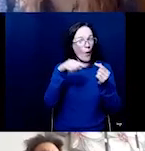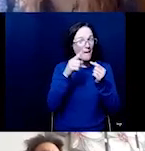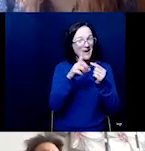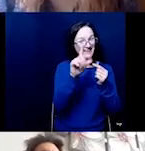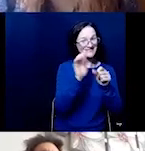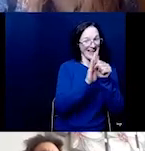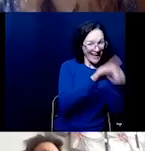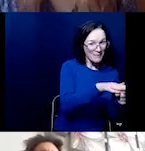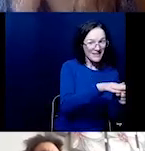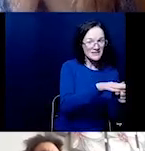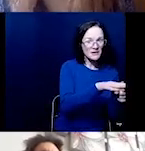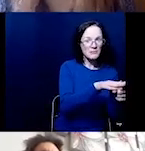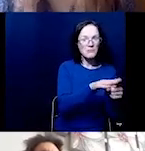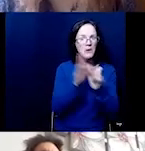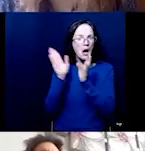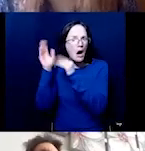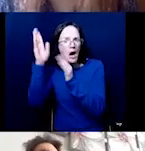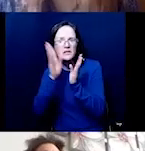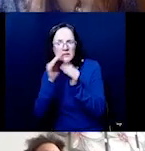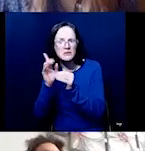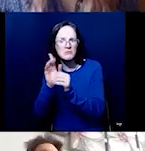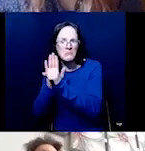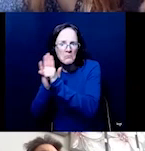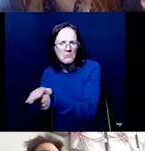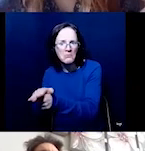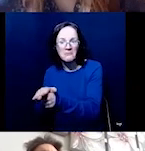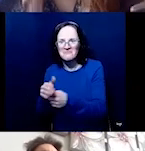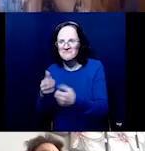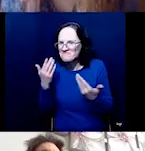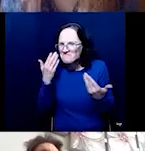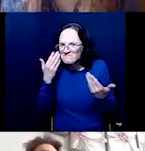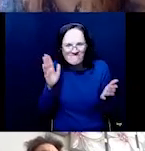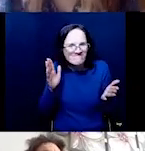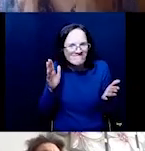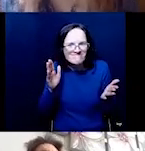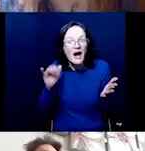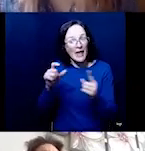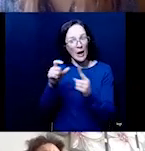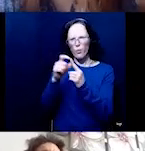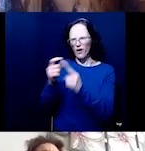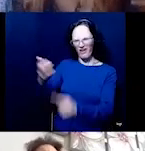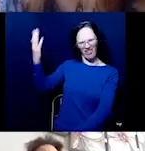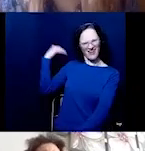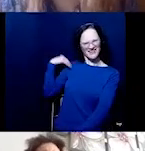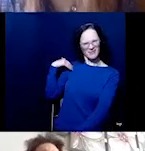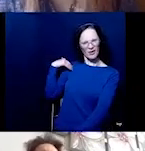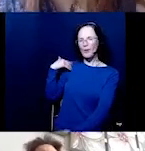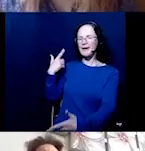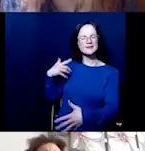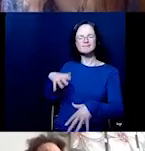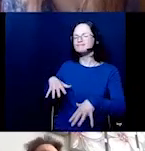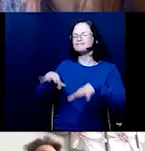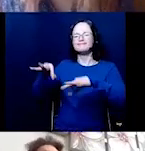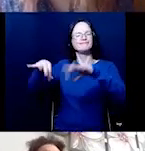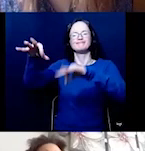is something that we hear a little bit less about. Like you said, it was like the term existed so long ago, but it wasn't picked up. It's starting